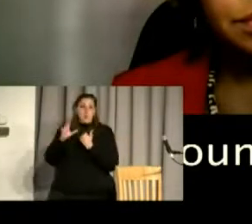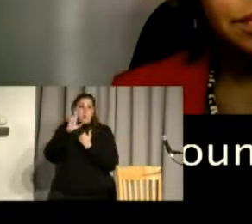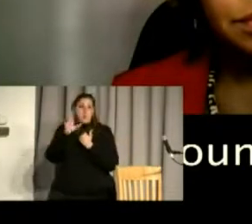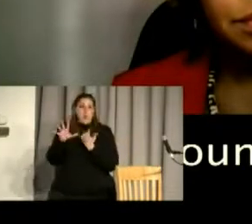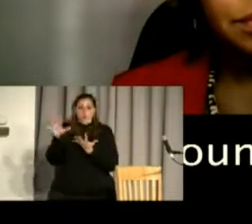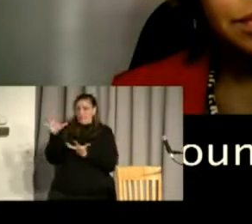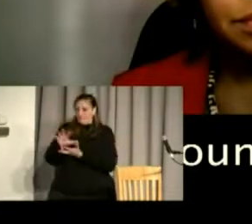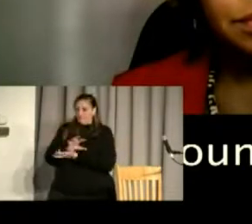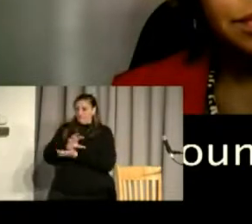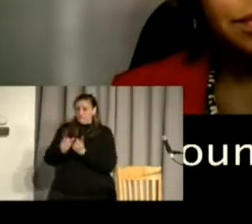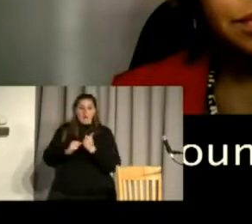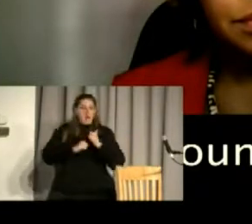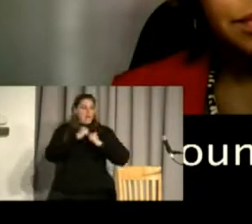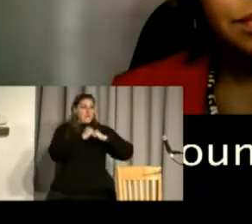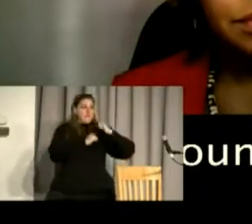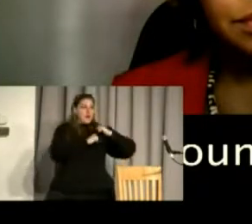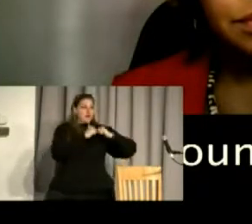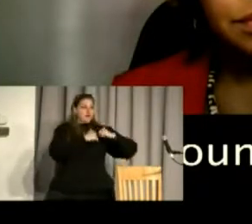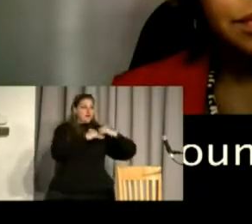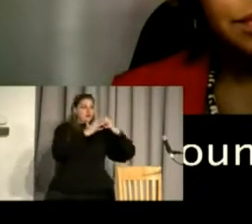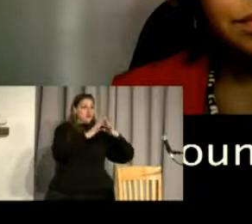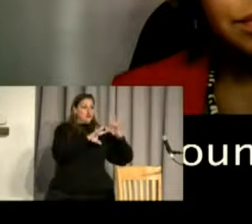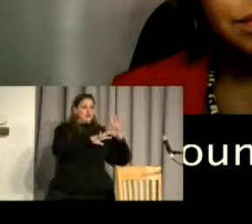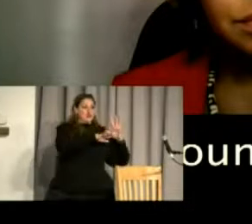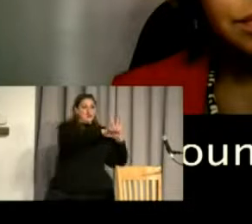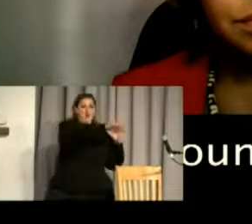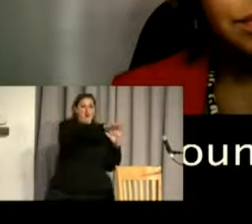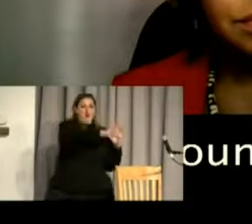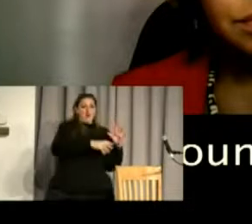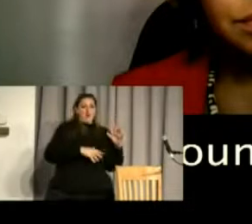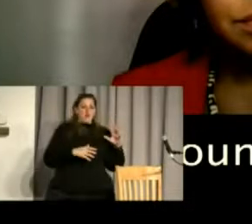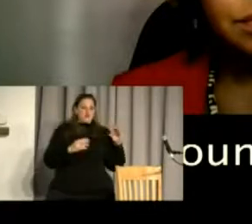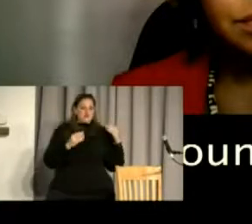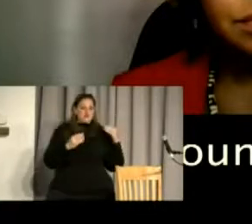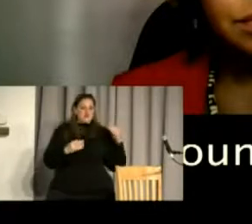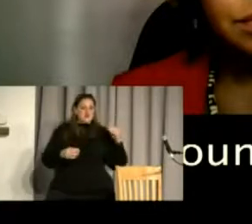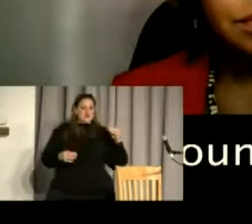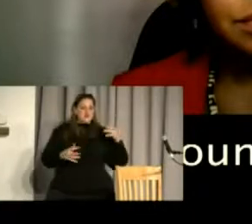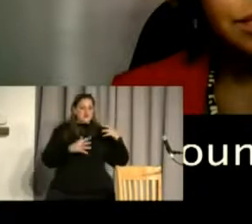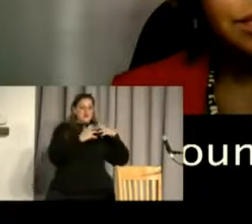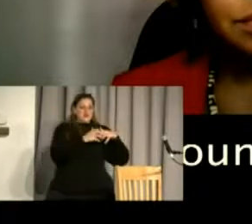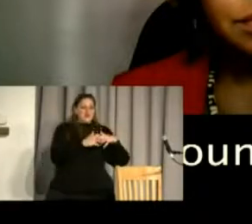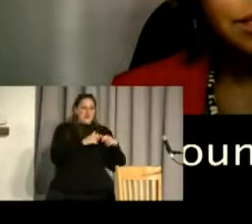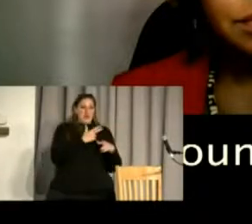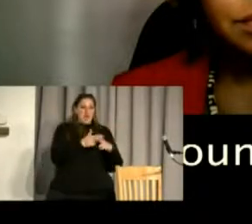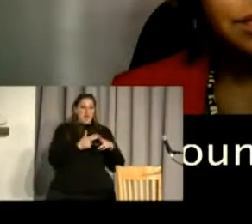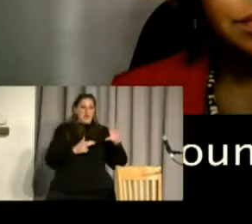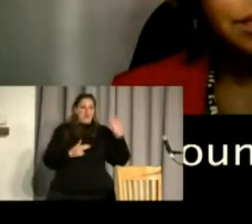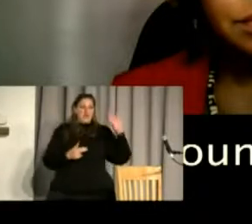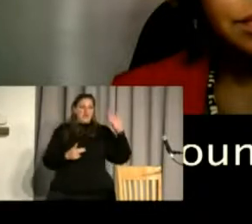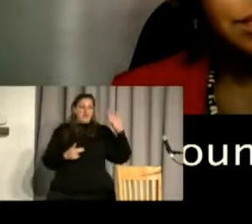by the construction of Formosa Plastics' new facility, which they call the Sunshine Project.